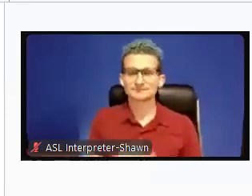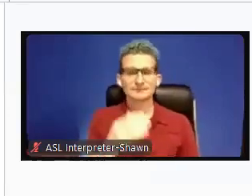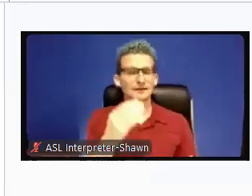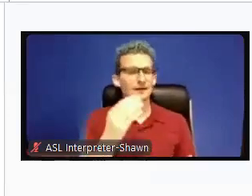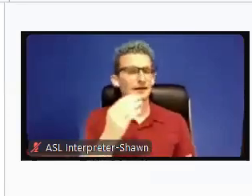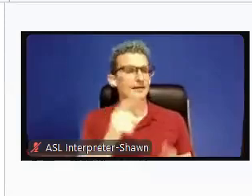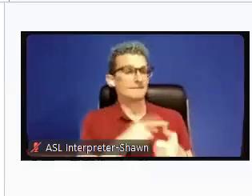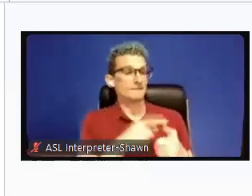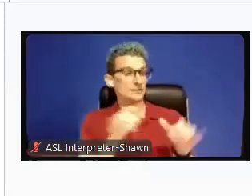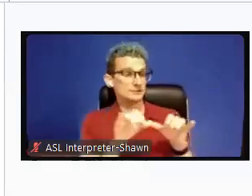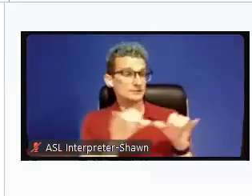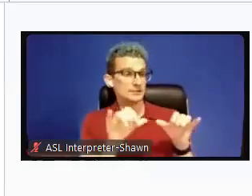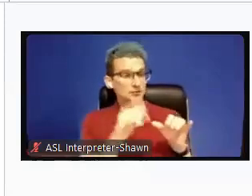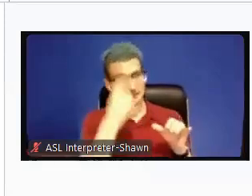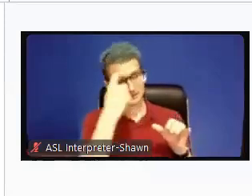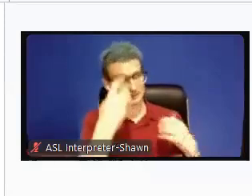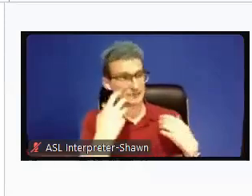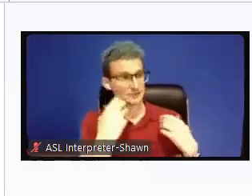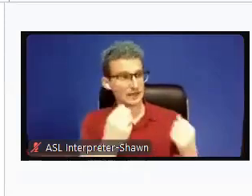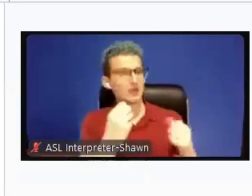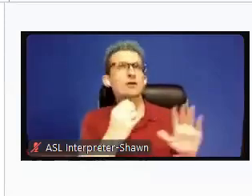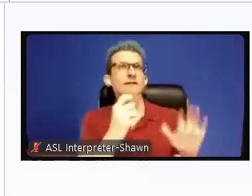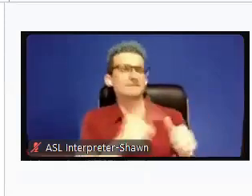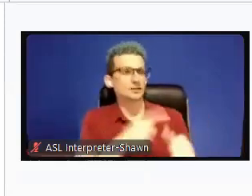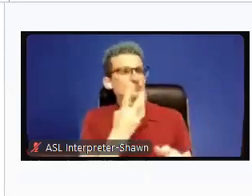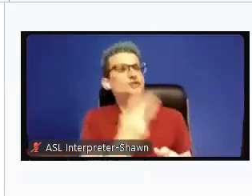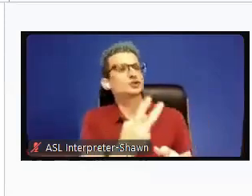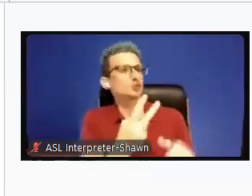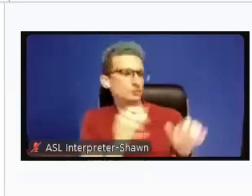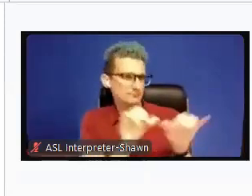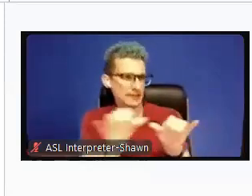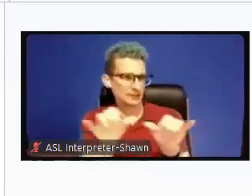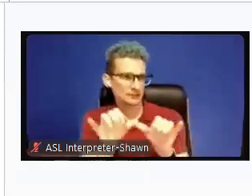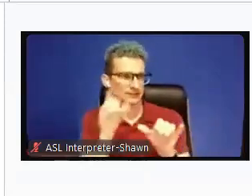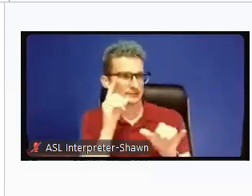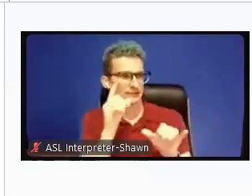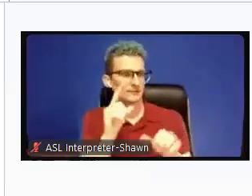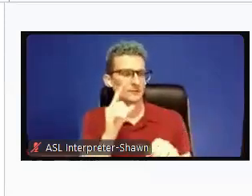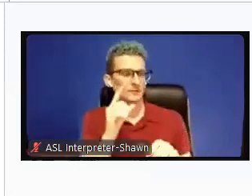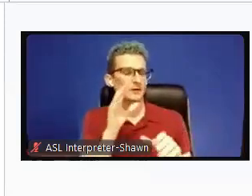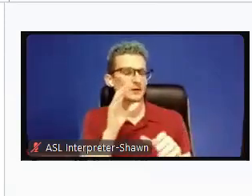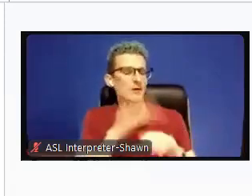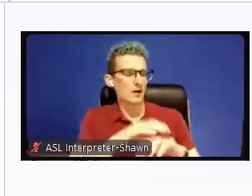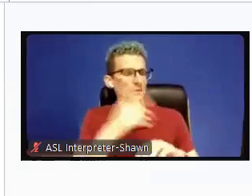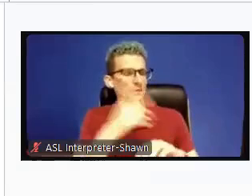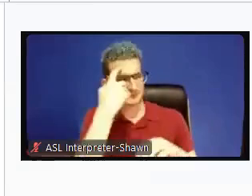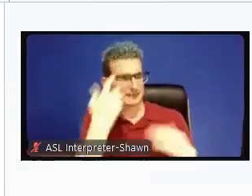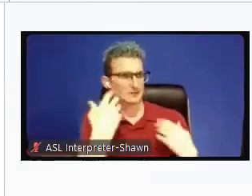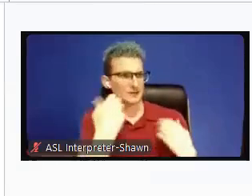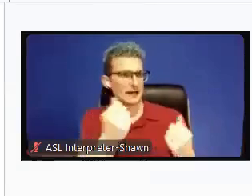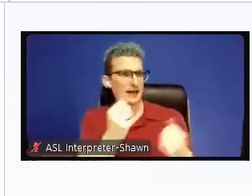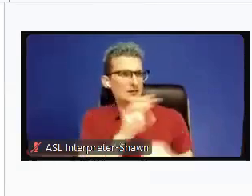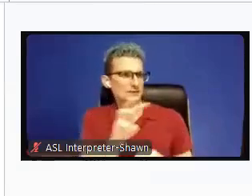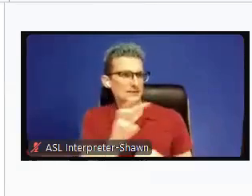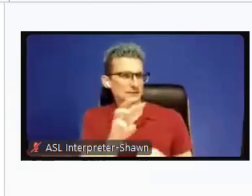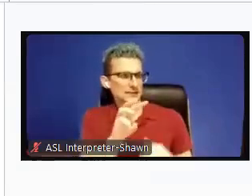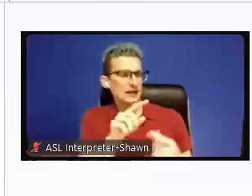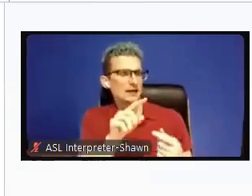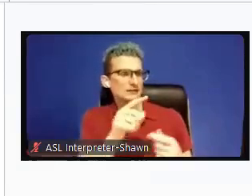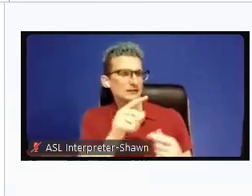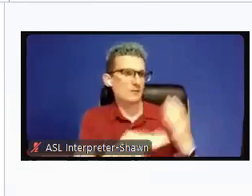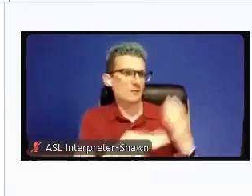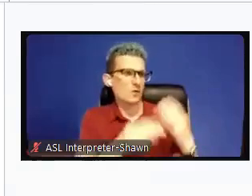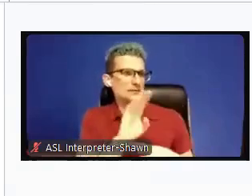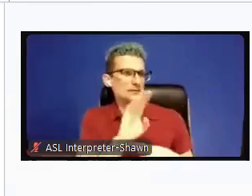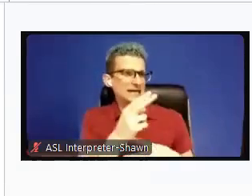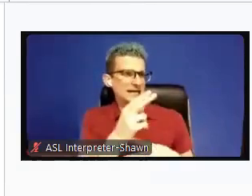and the first two metrics on the mental health webpage are both BHA and HICPUF data. So we're doing a little bit